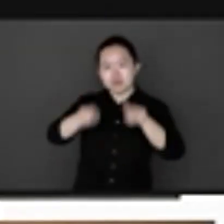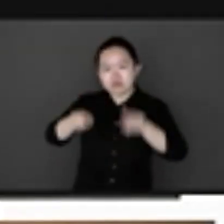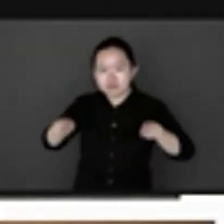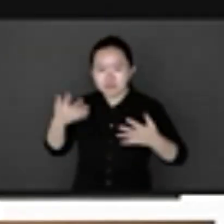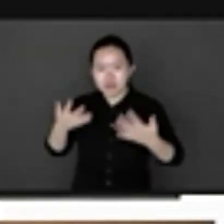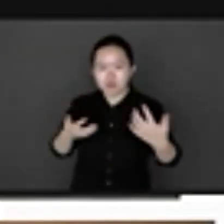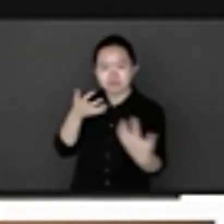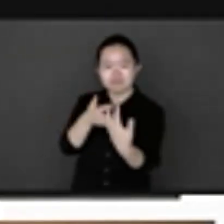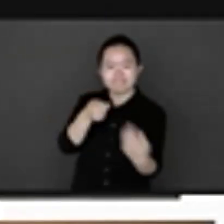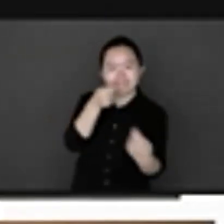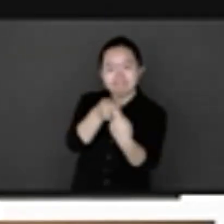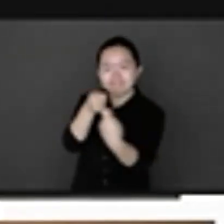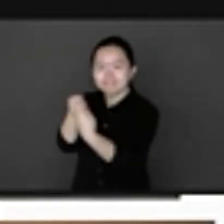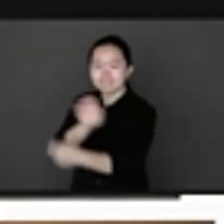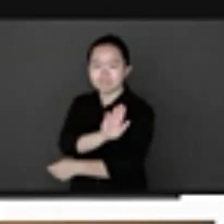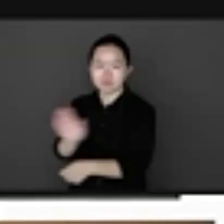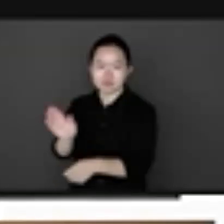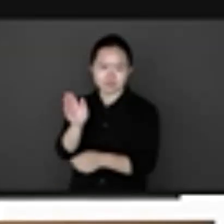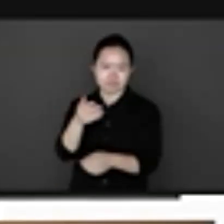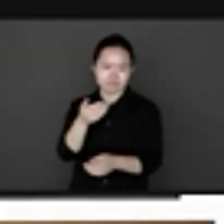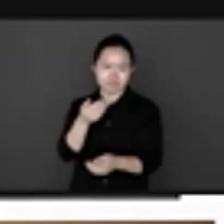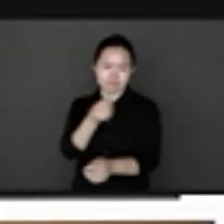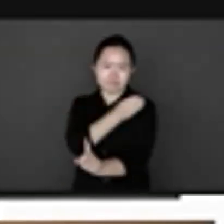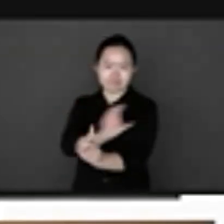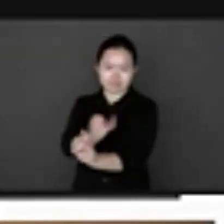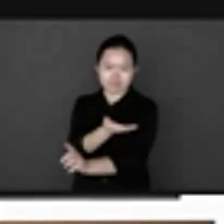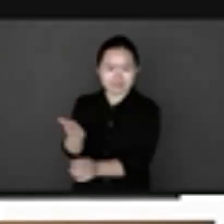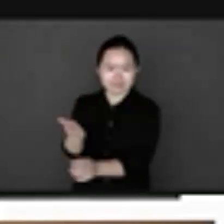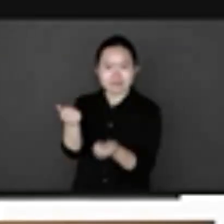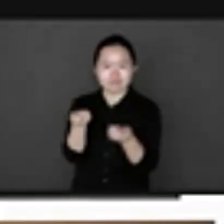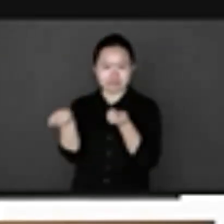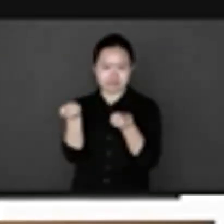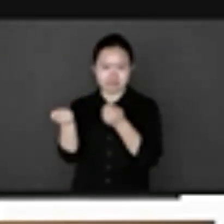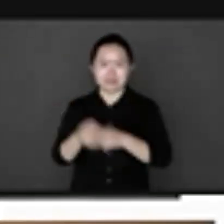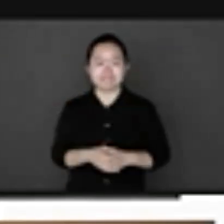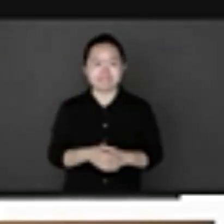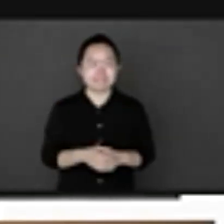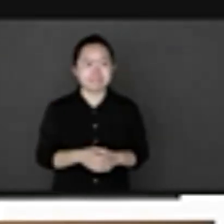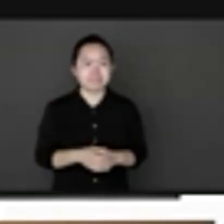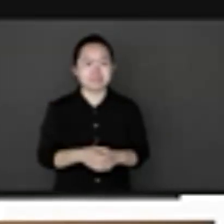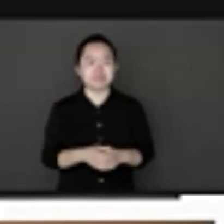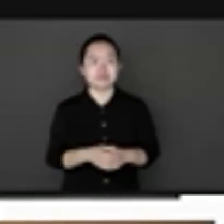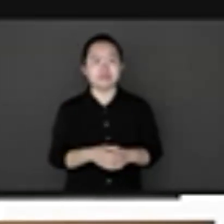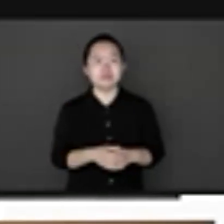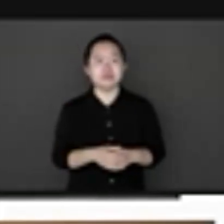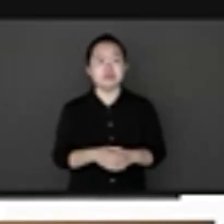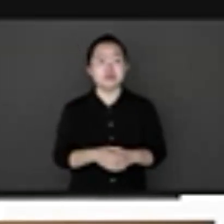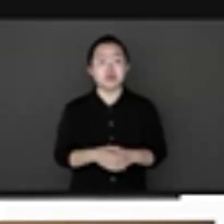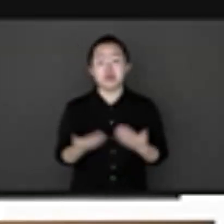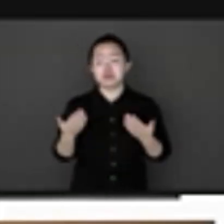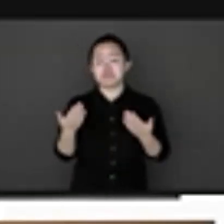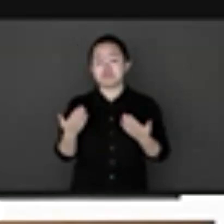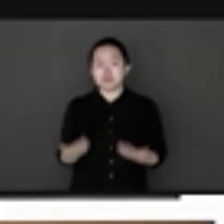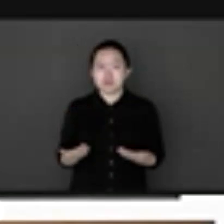So we have this already. No, okay. So what is possible to change? The